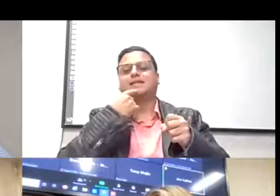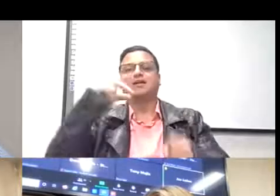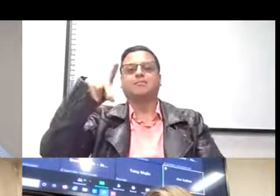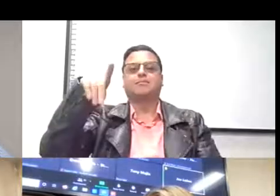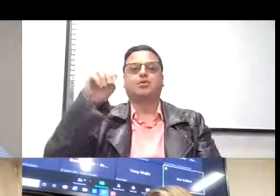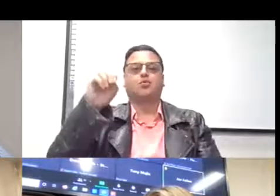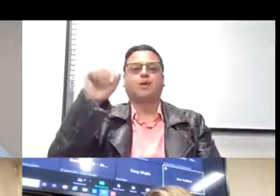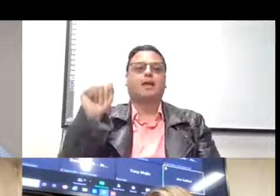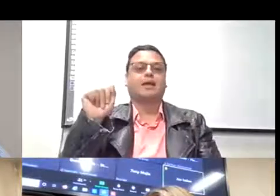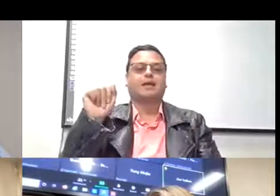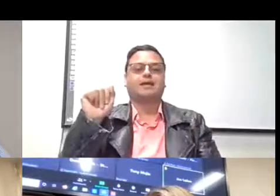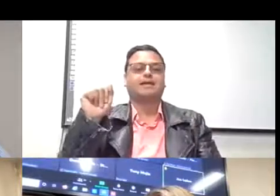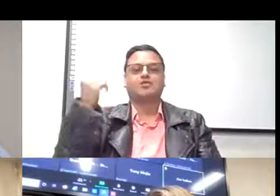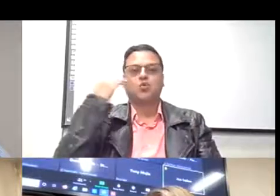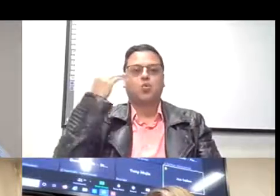PLAs,